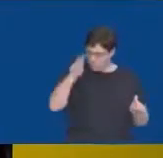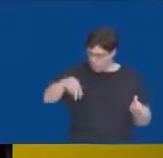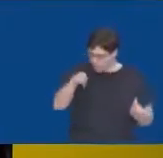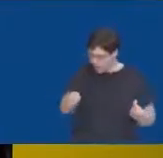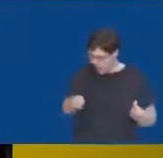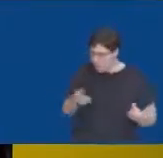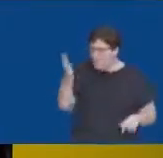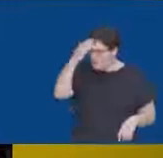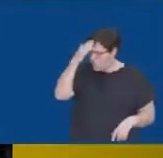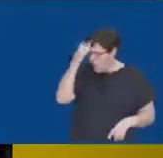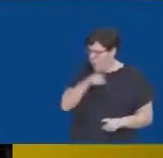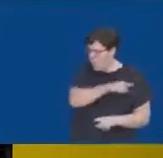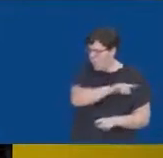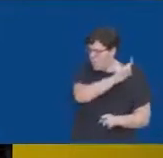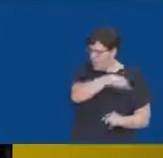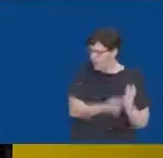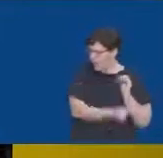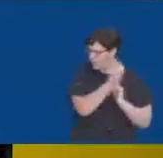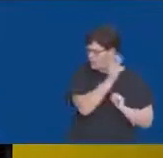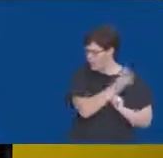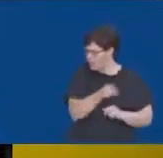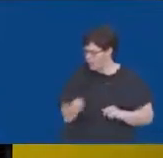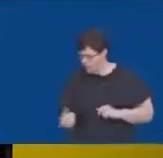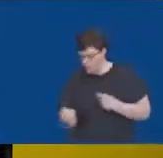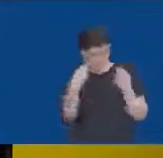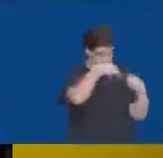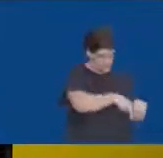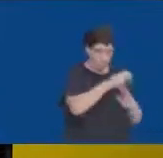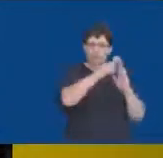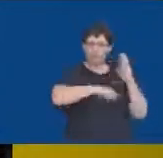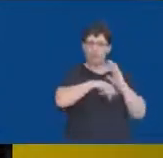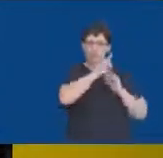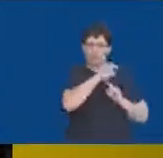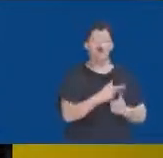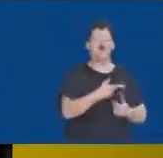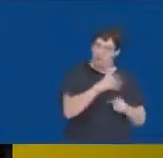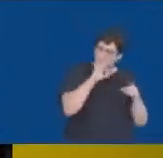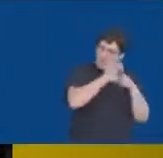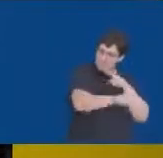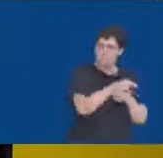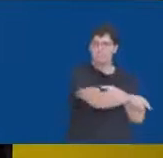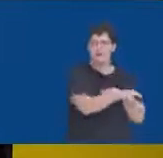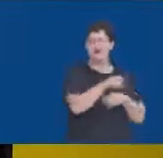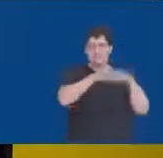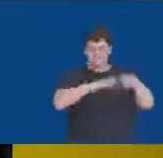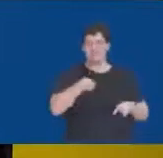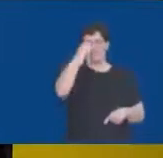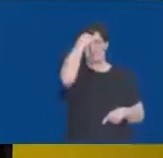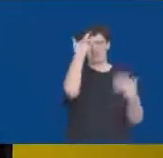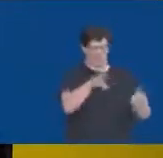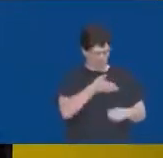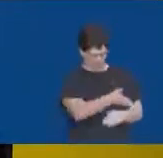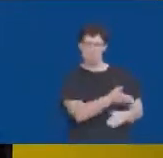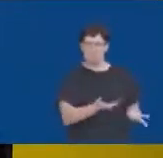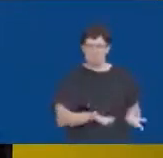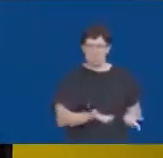questions they could ask me based on this table. And then when you read the questions, you'll probably find that the questions are very similar to what you thought about.